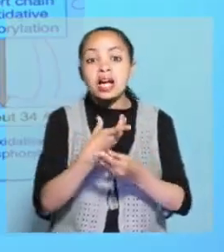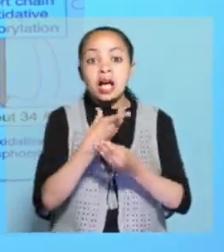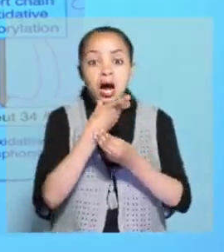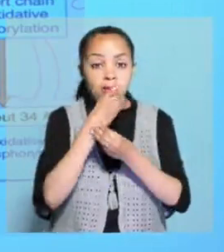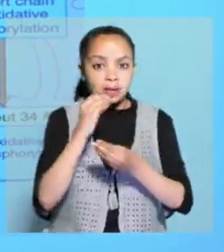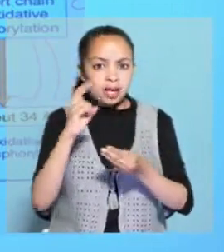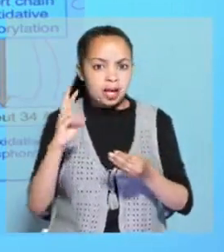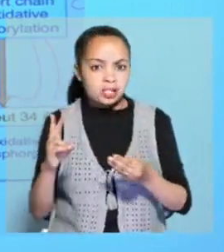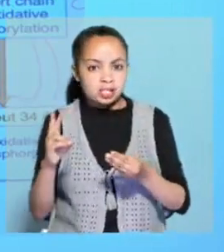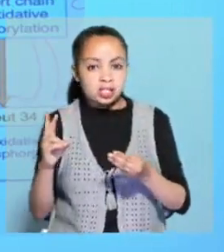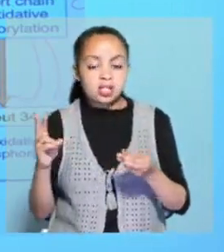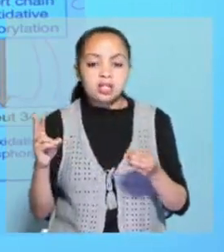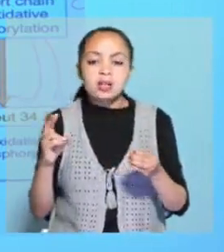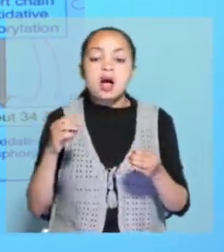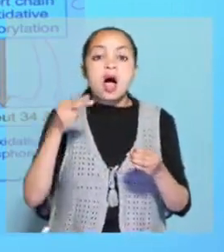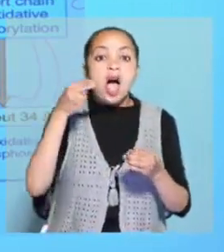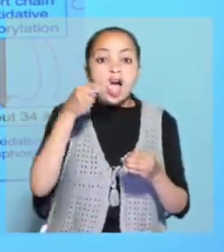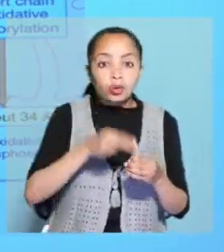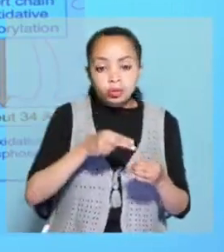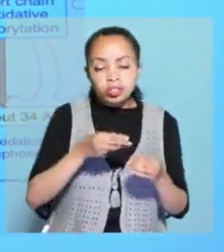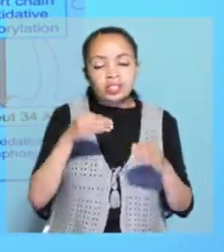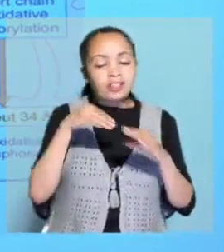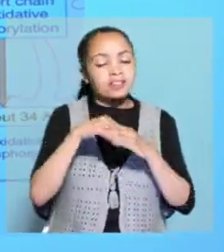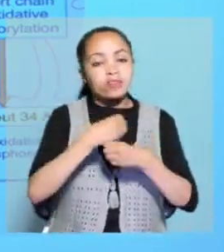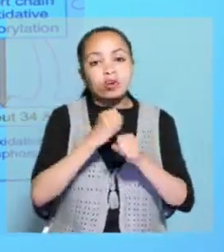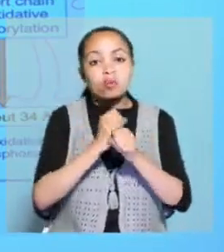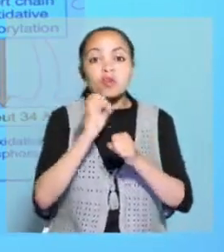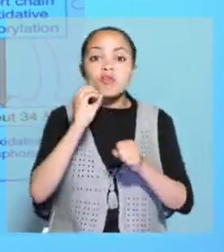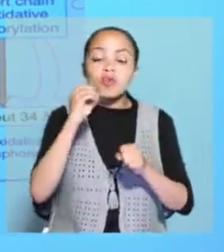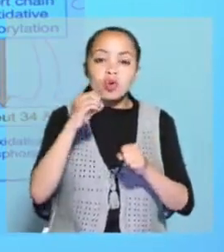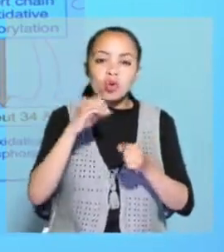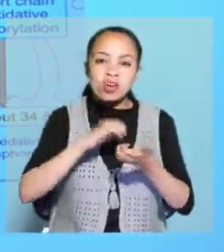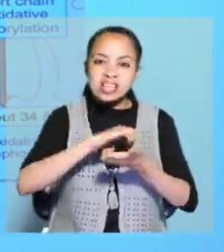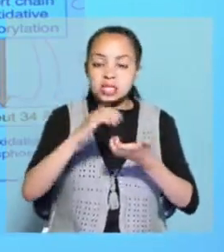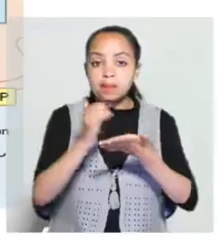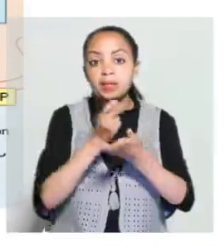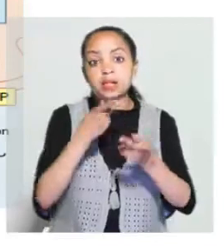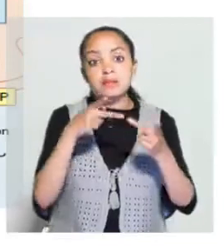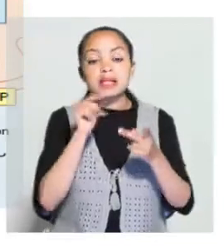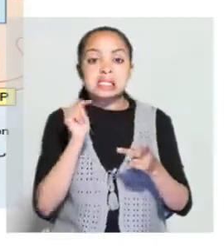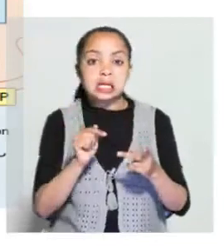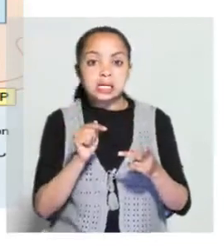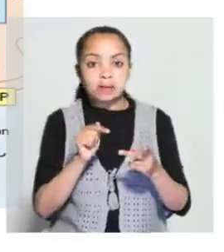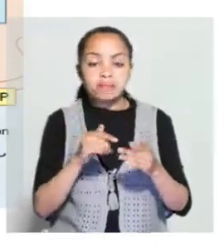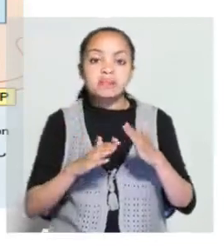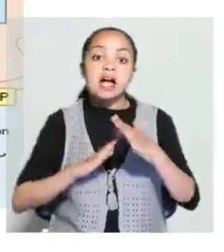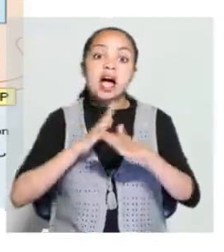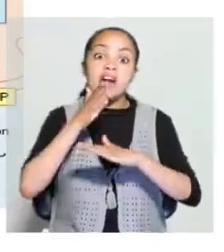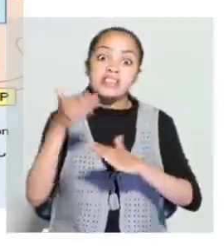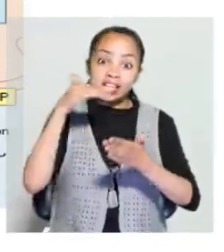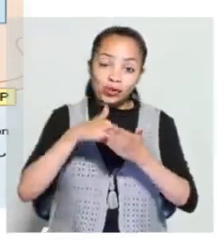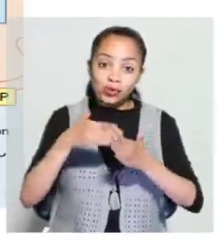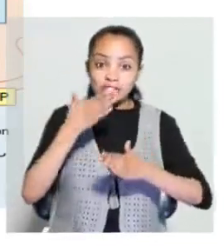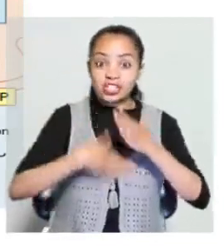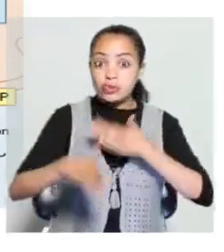dioxide, a completion of hydrogen in form of coenzyme takes place here. After regeneration